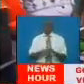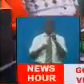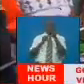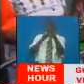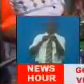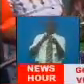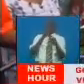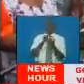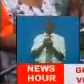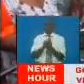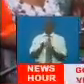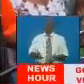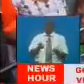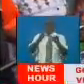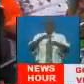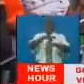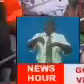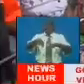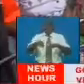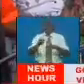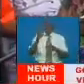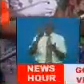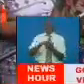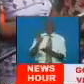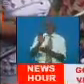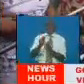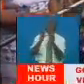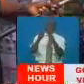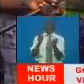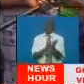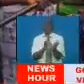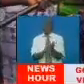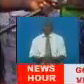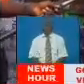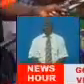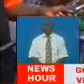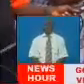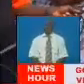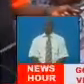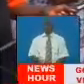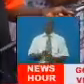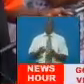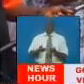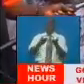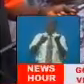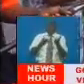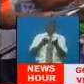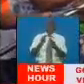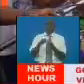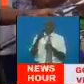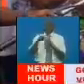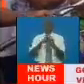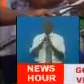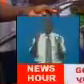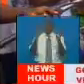Juliet Owusu-Mensah also presented a cheque of 5,000 Ghana cedis to their children. The presentation was to mark 10